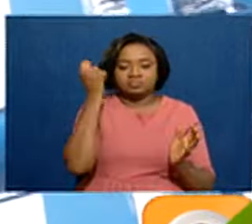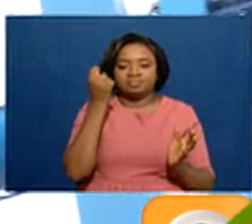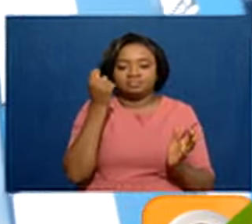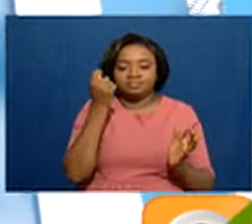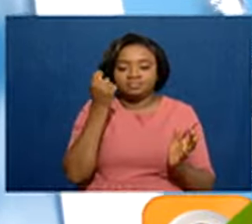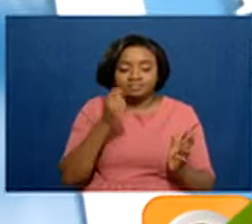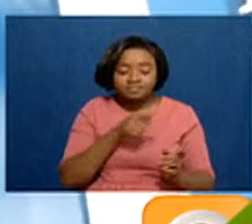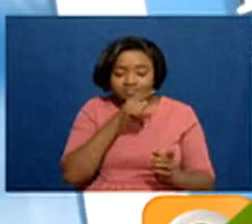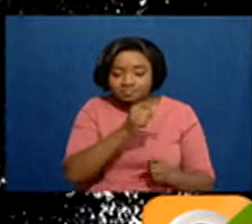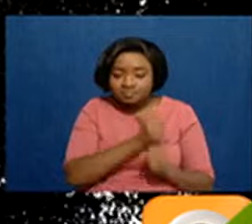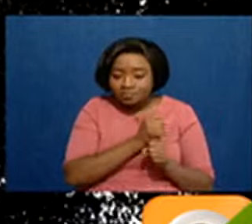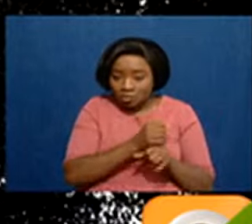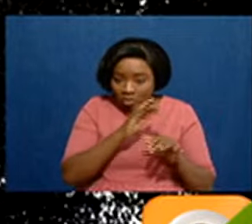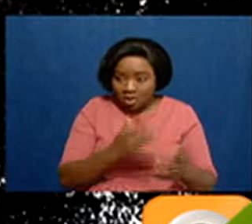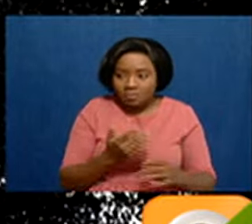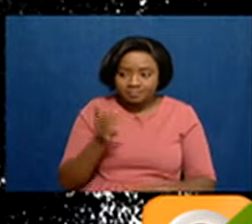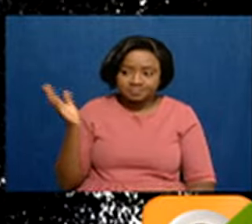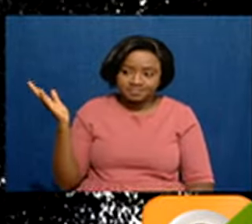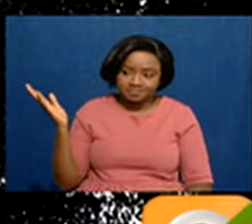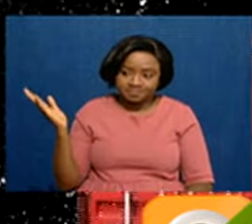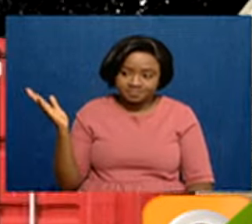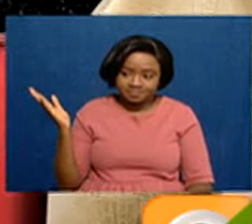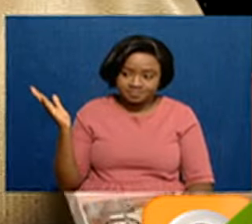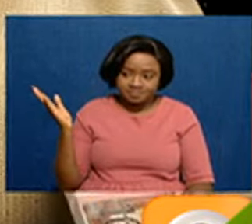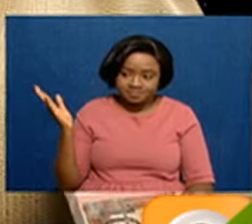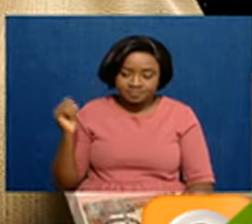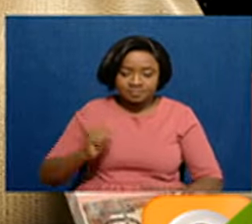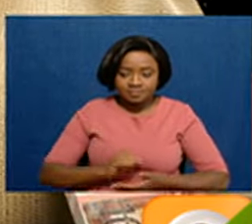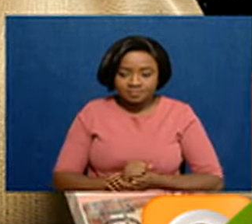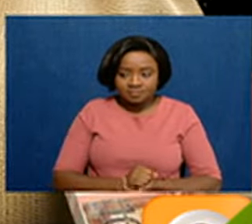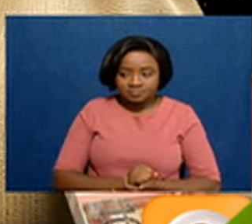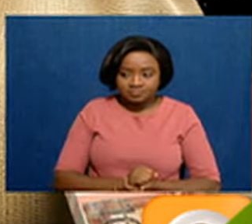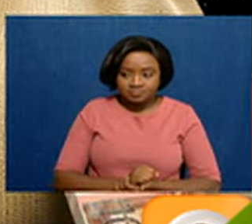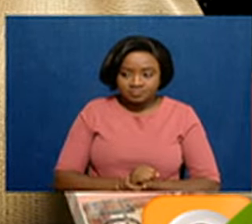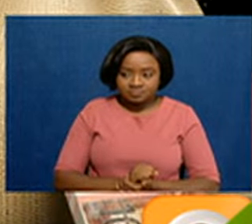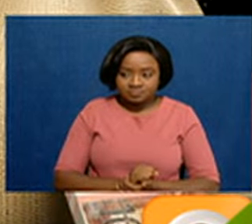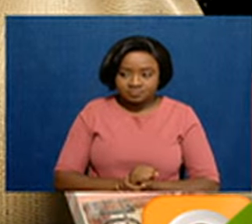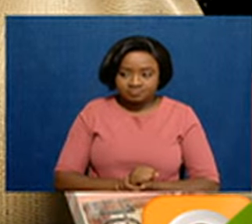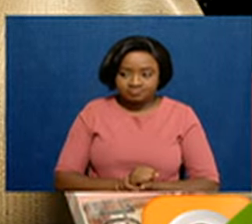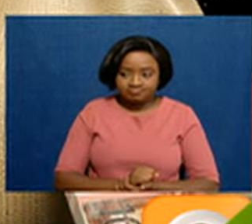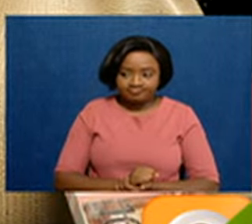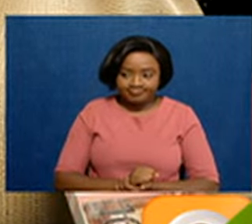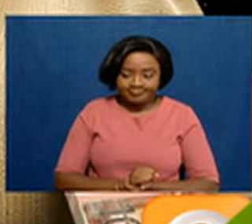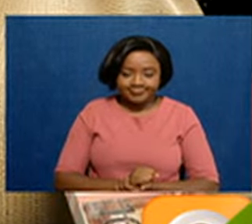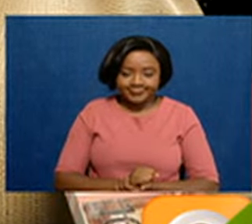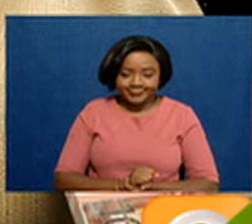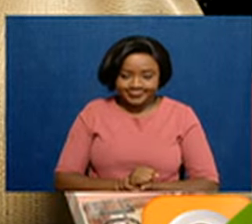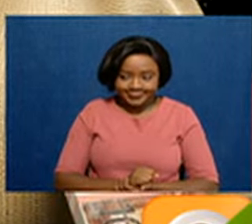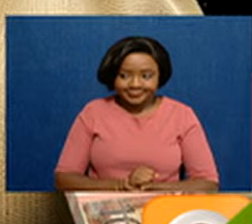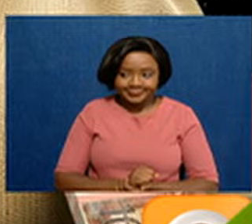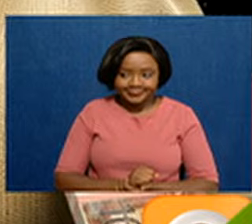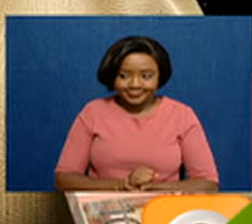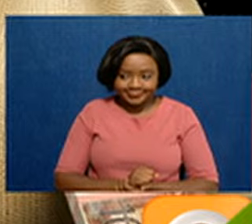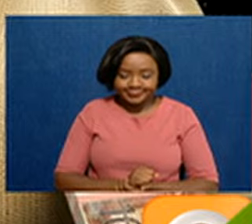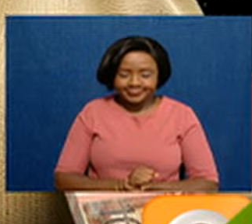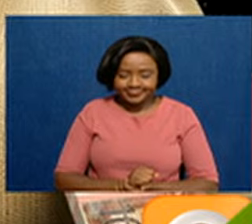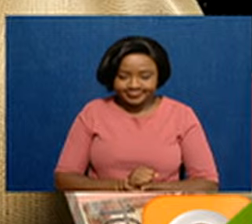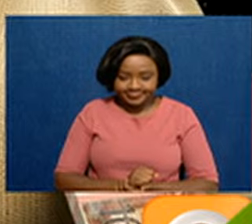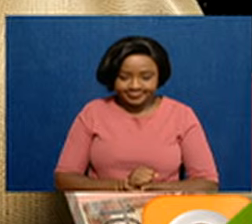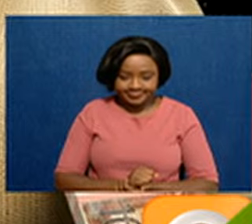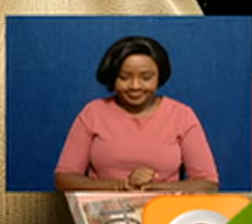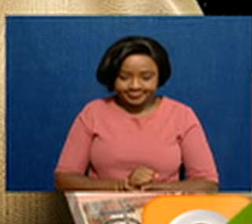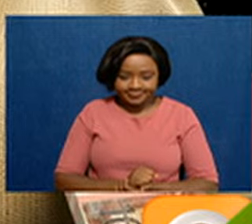how the scam works. A group stationed in Congo where tantalum minerals are found makes a call and notifies the victim that a deal